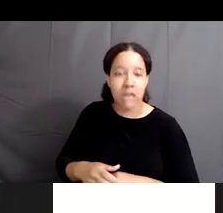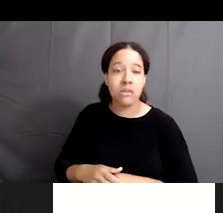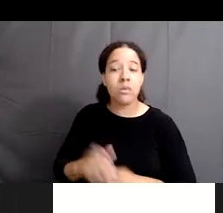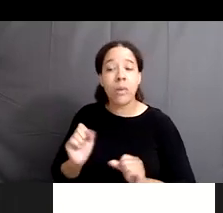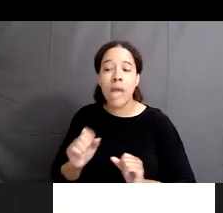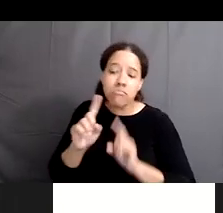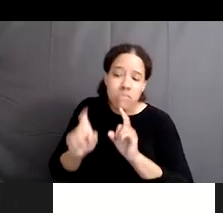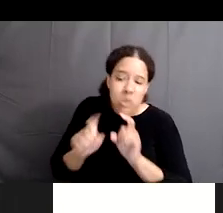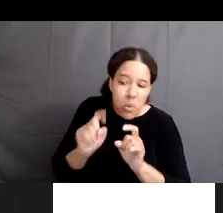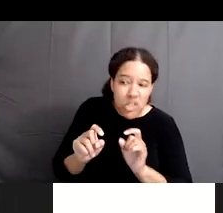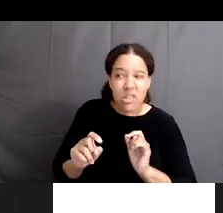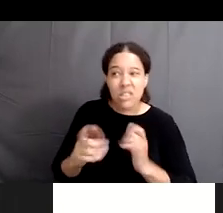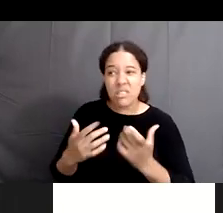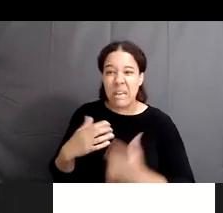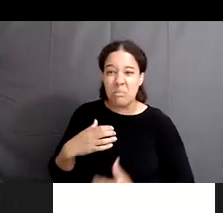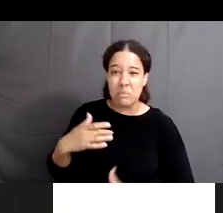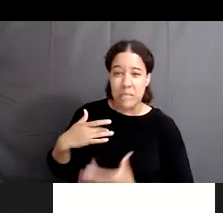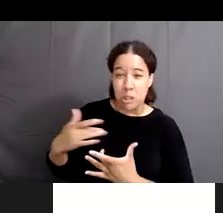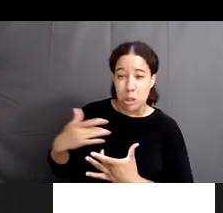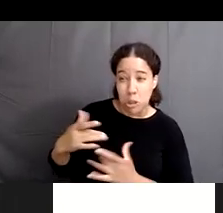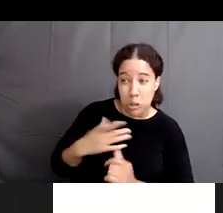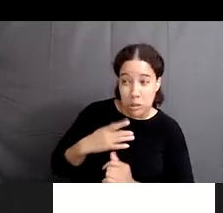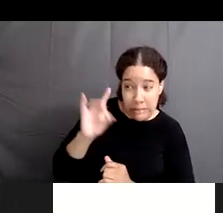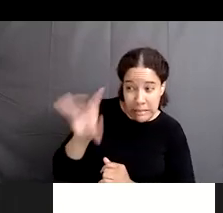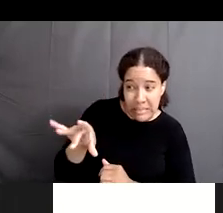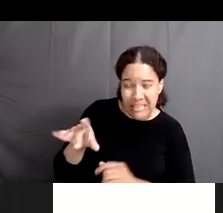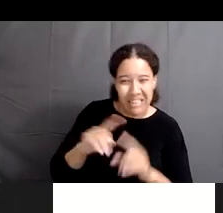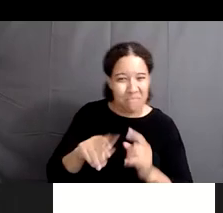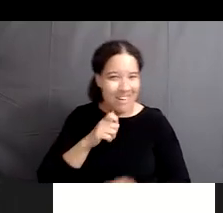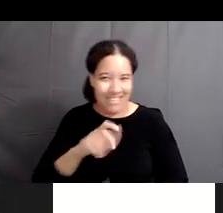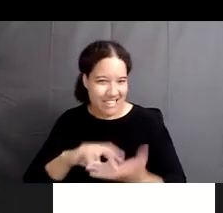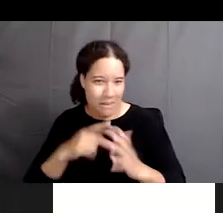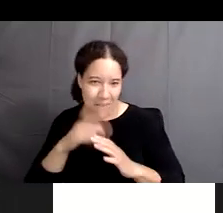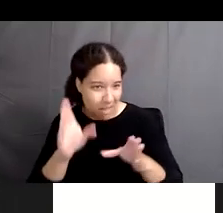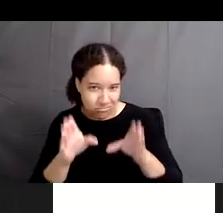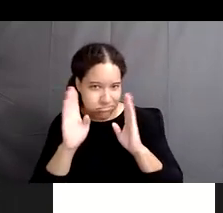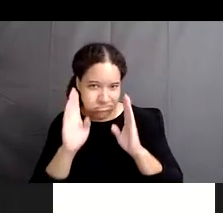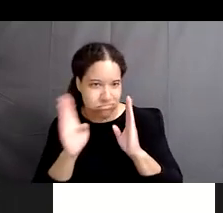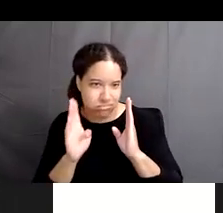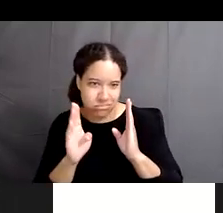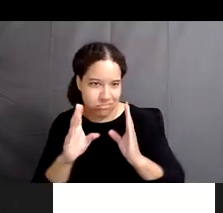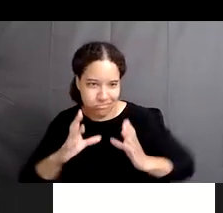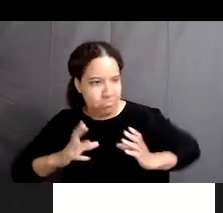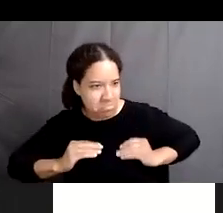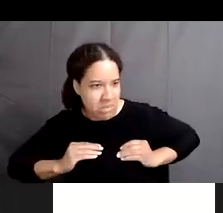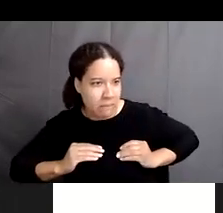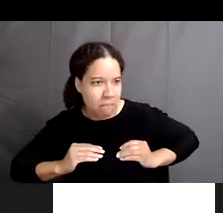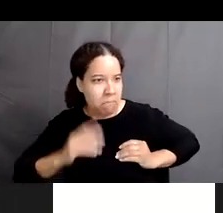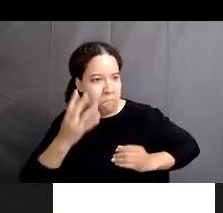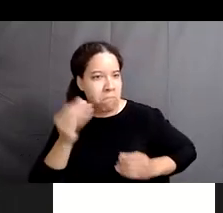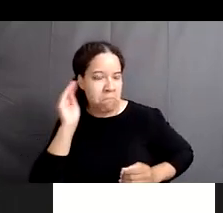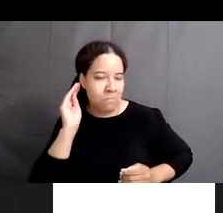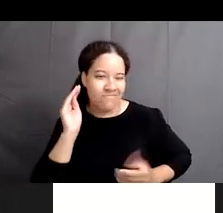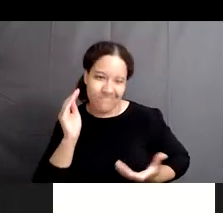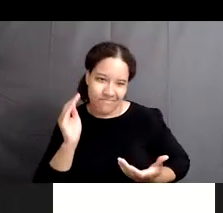questions, but that doesn't always mean that we're going to be heard. Certainly doesn't mean that we're going to be listened to. Also doesn't always mean that what we